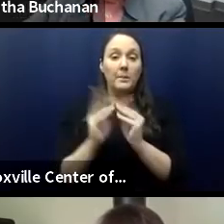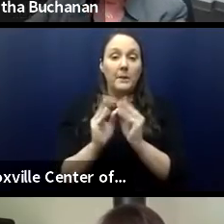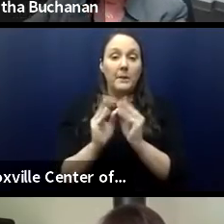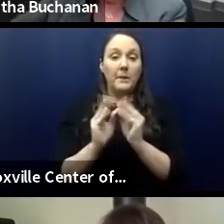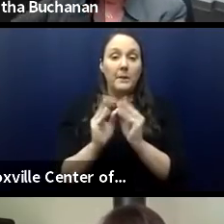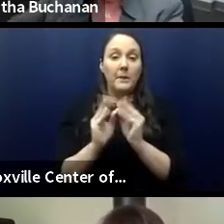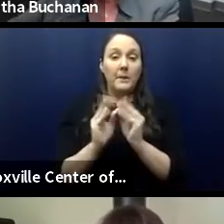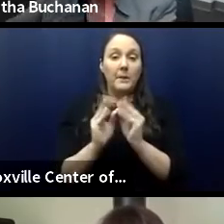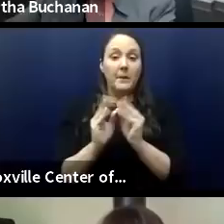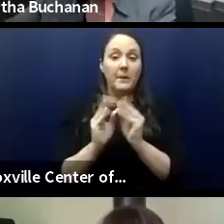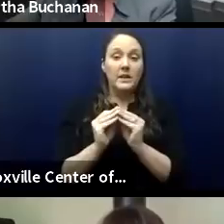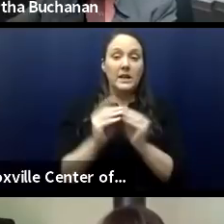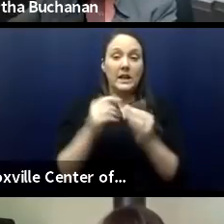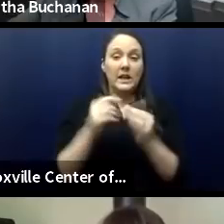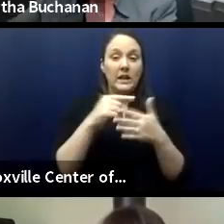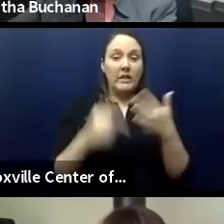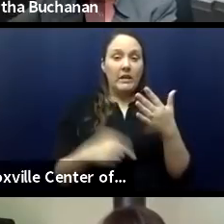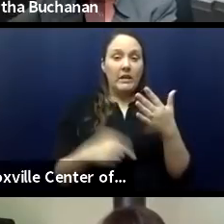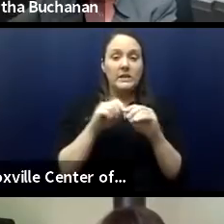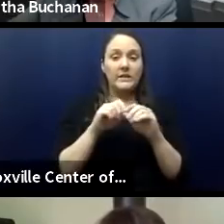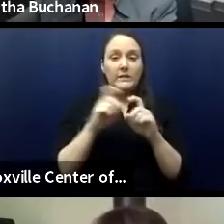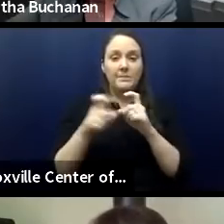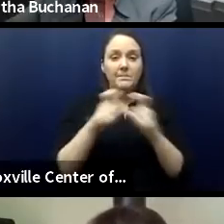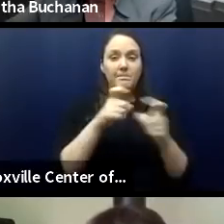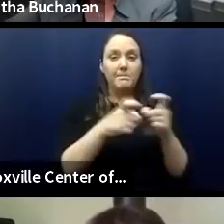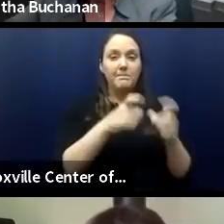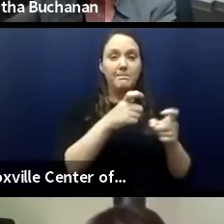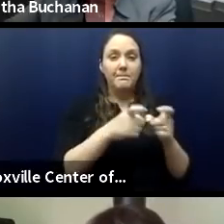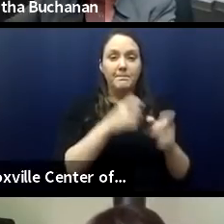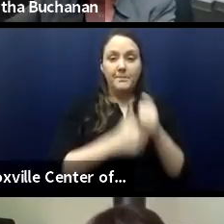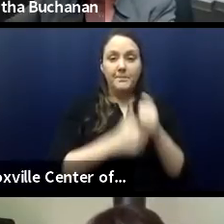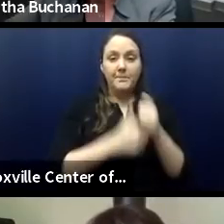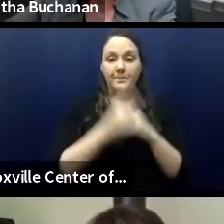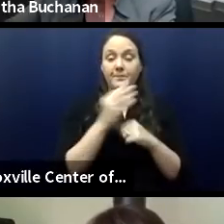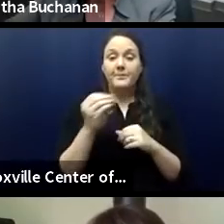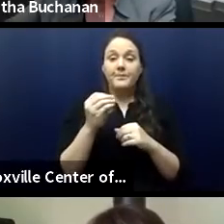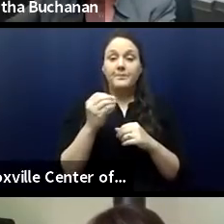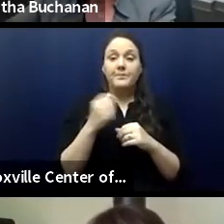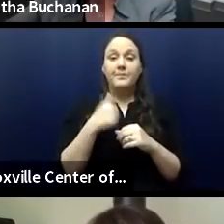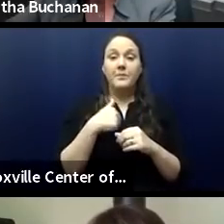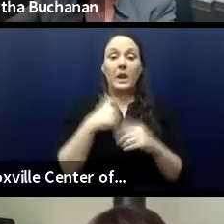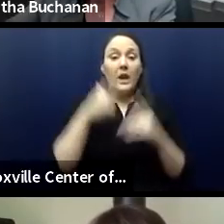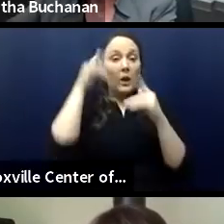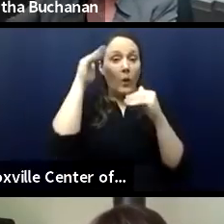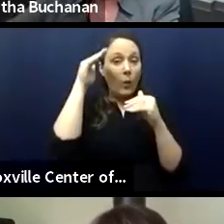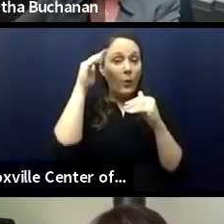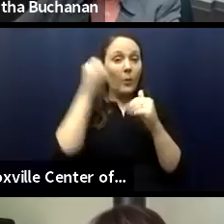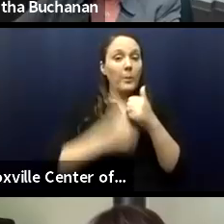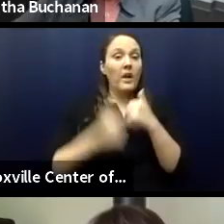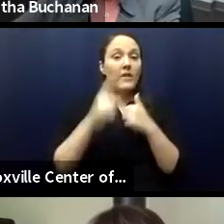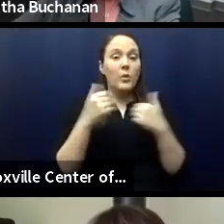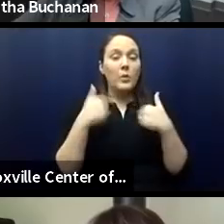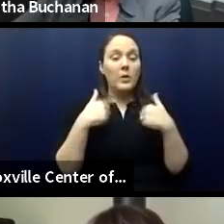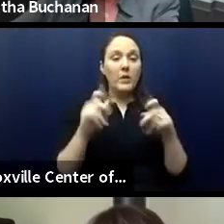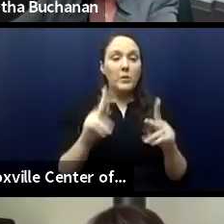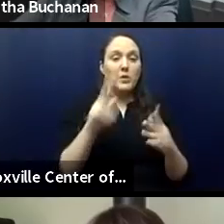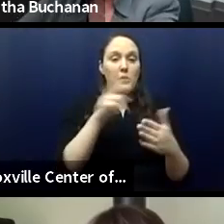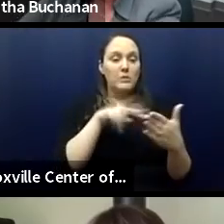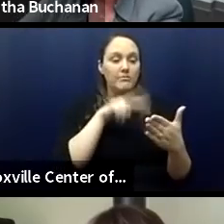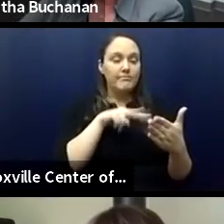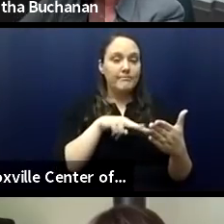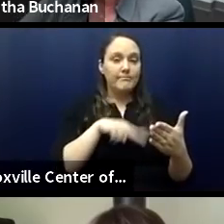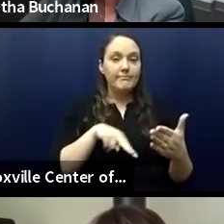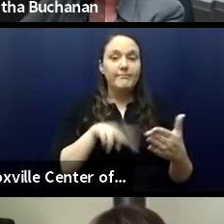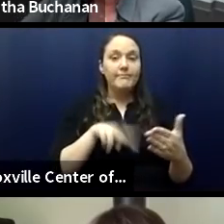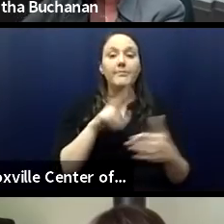These have been distributed to everyone, and hopefully everybody has had an opportunity to look over these. And